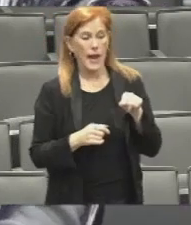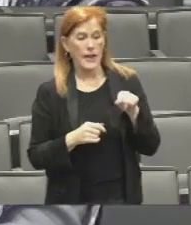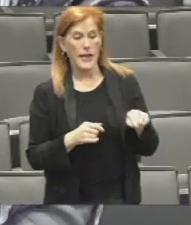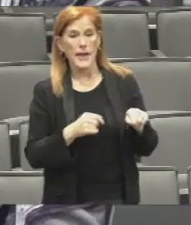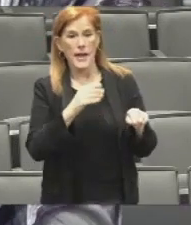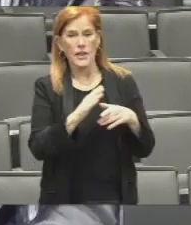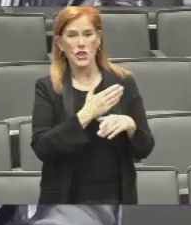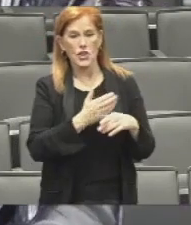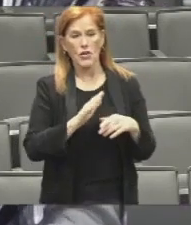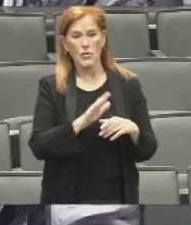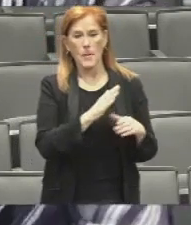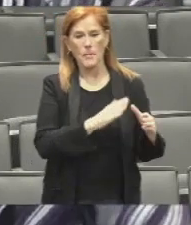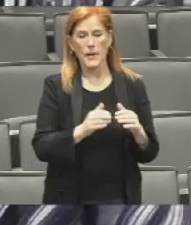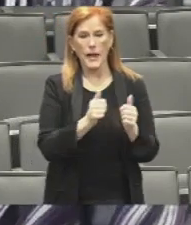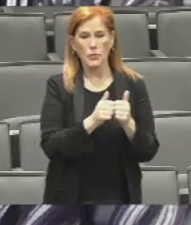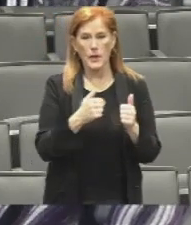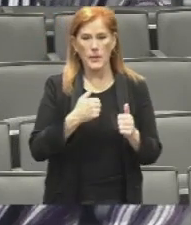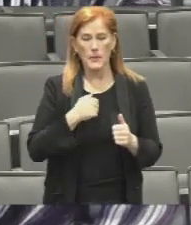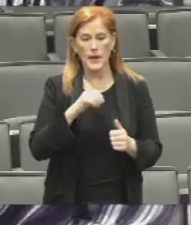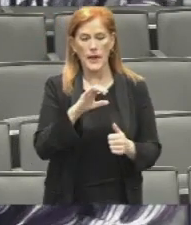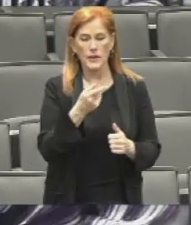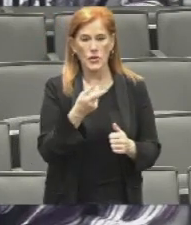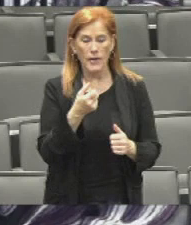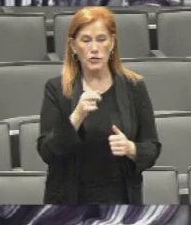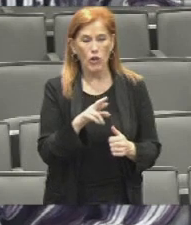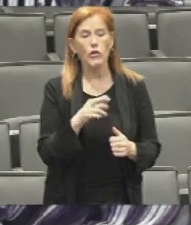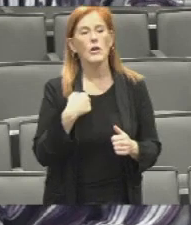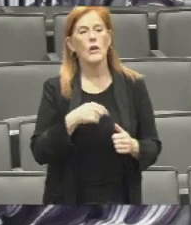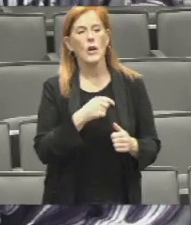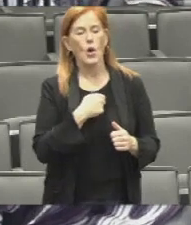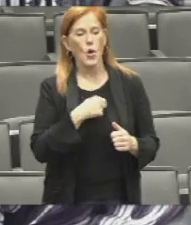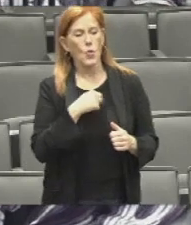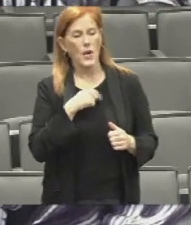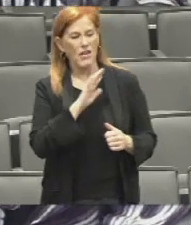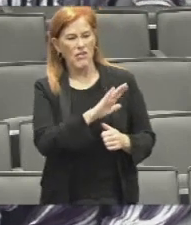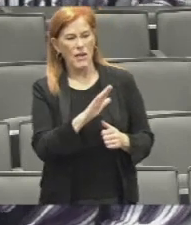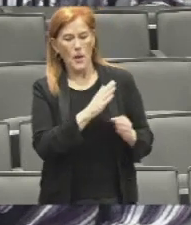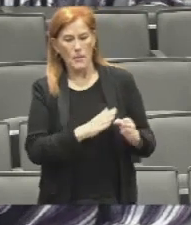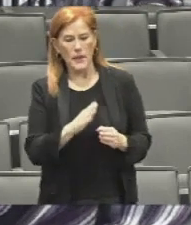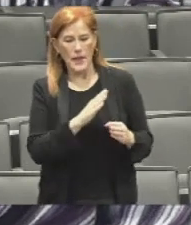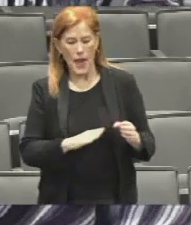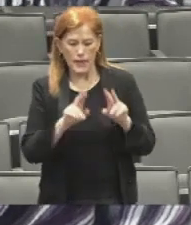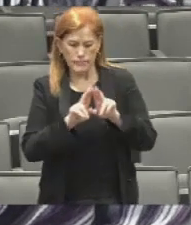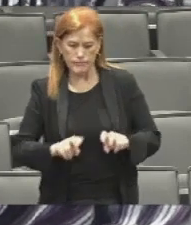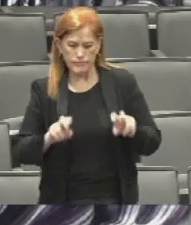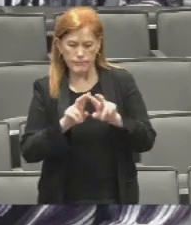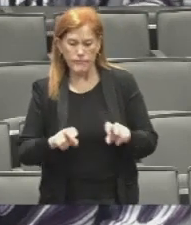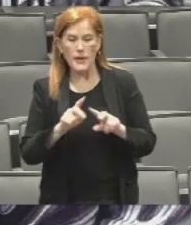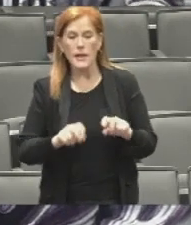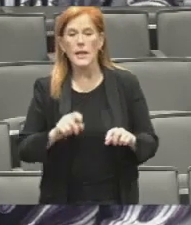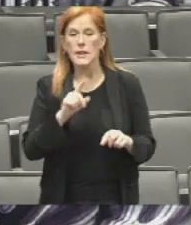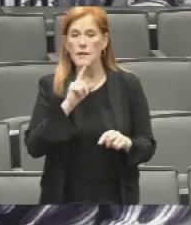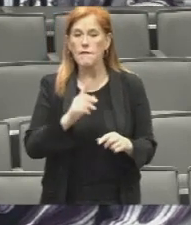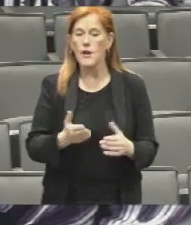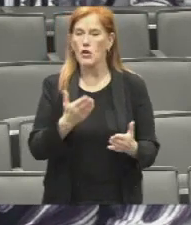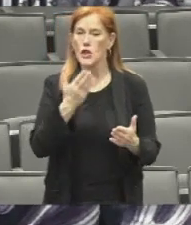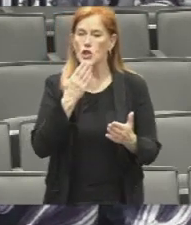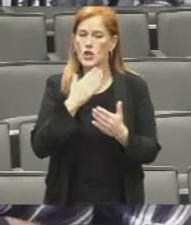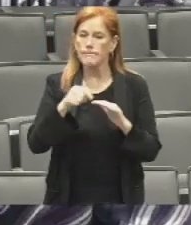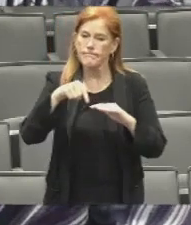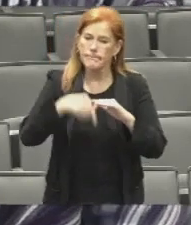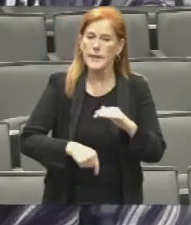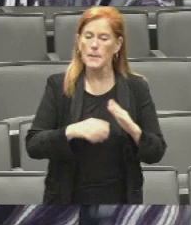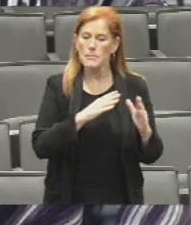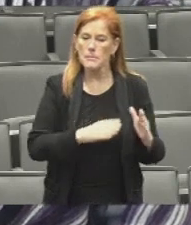and Chancellor Gold, and we have looked at the plan, and it is a very, very, very thoughtful plan,